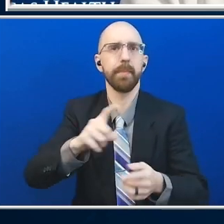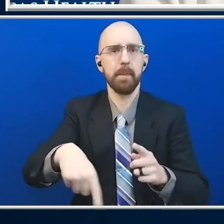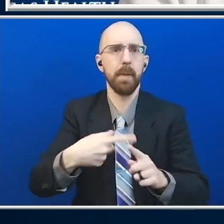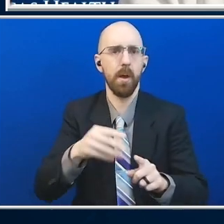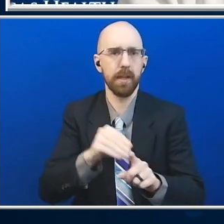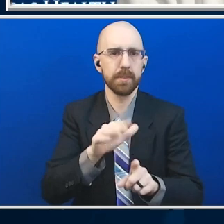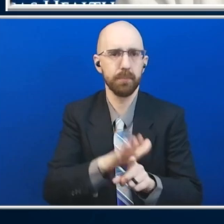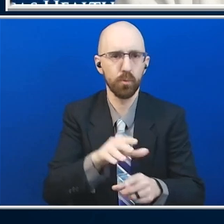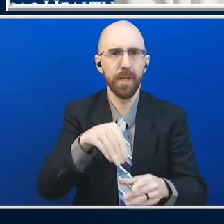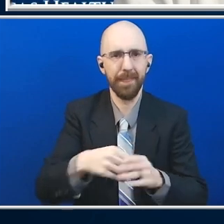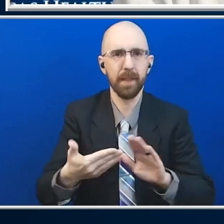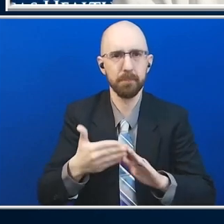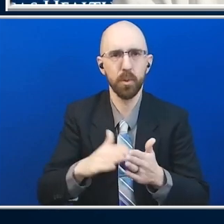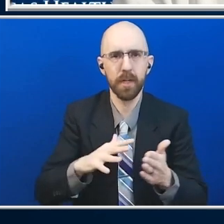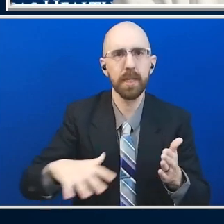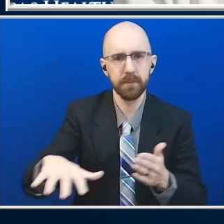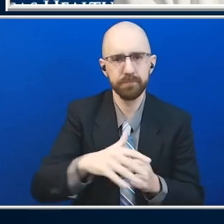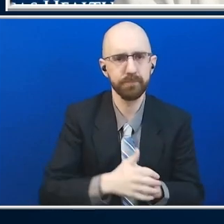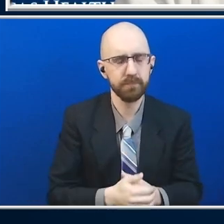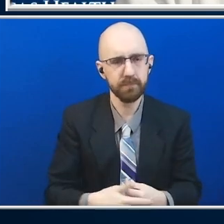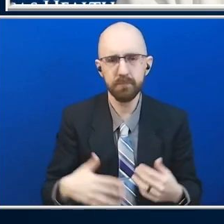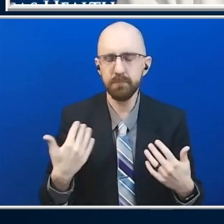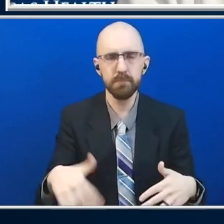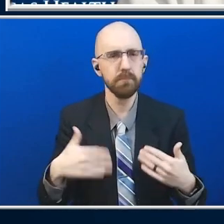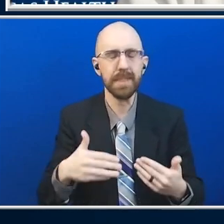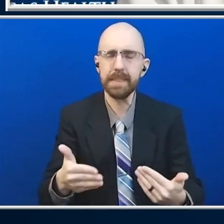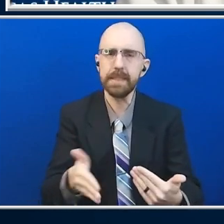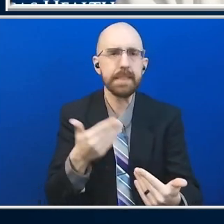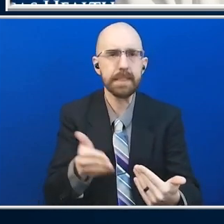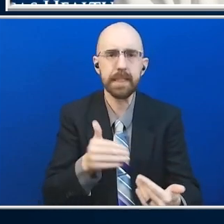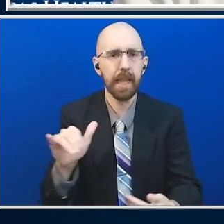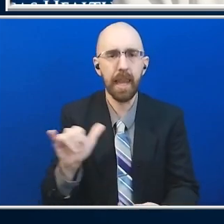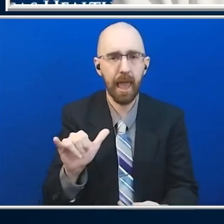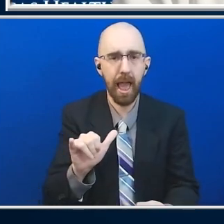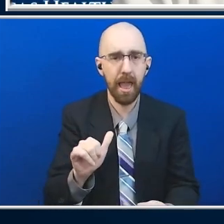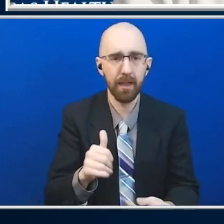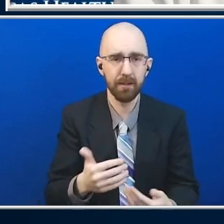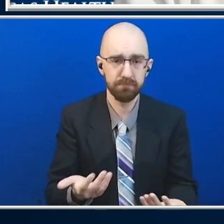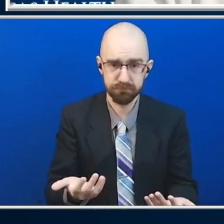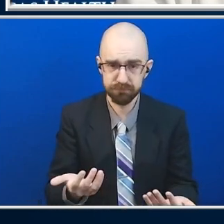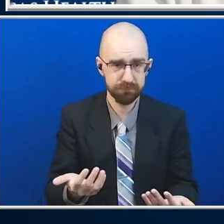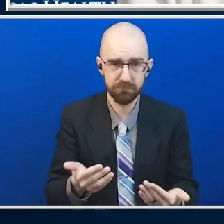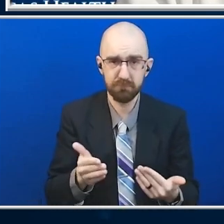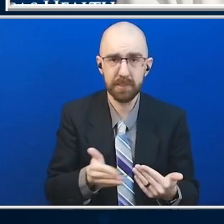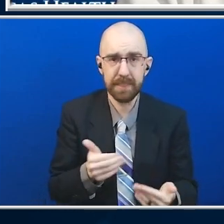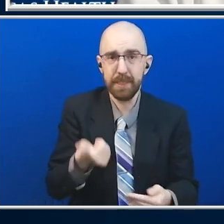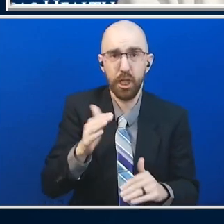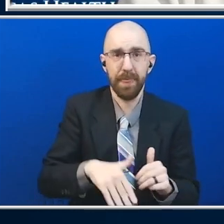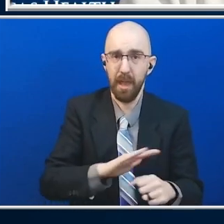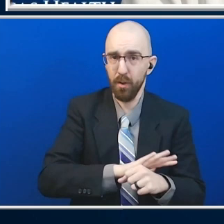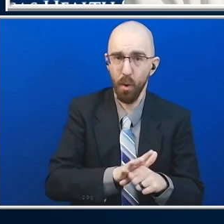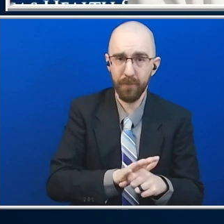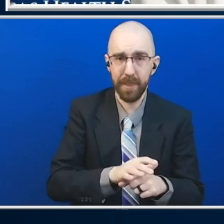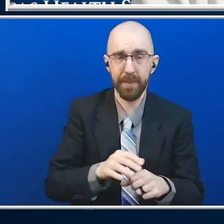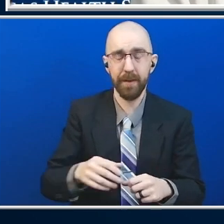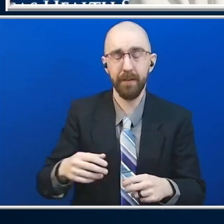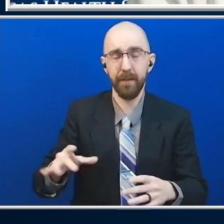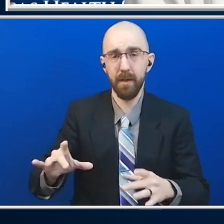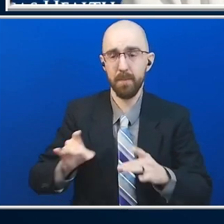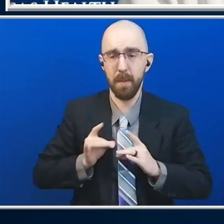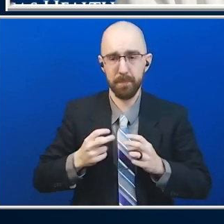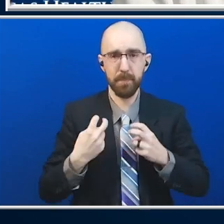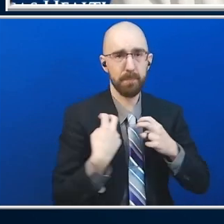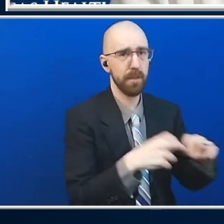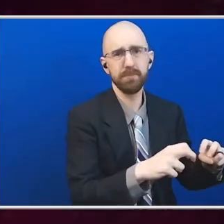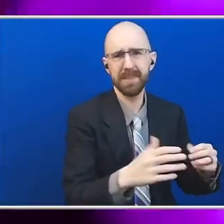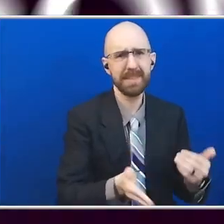as well. So, and it's incredibly easy. It's like so much easier even than COVID to spread from one person to another. So, all right,